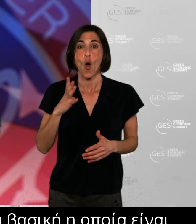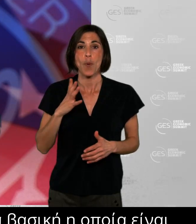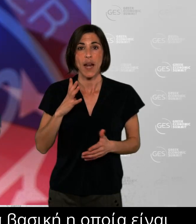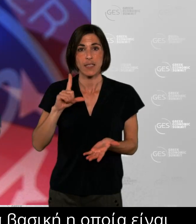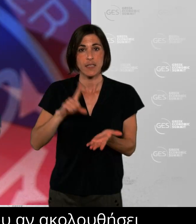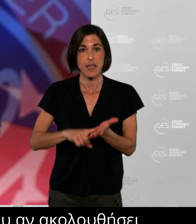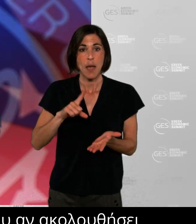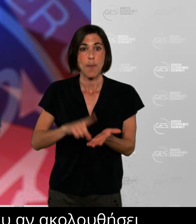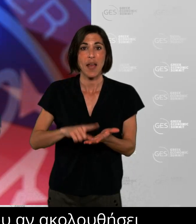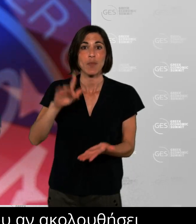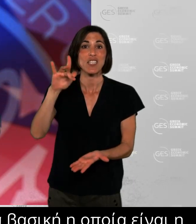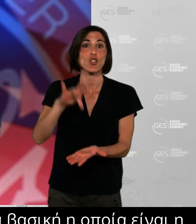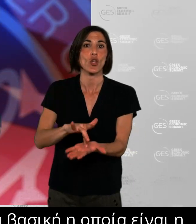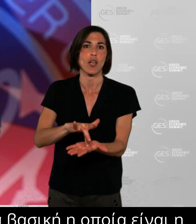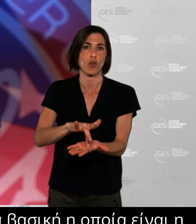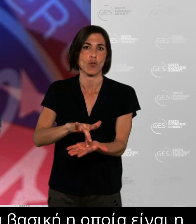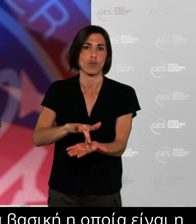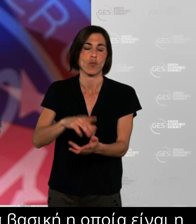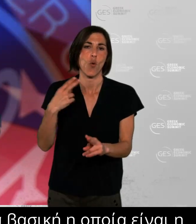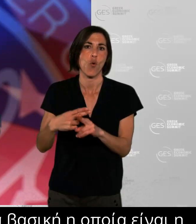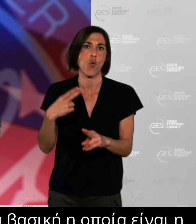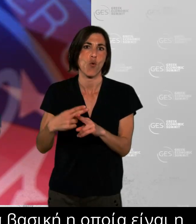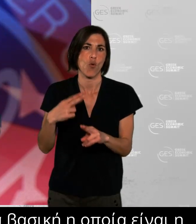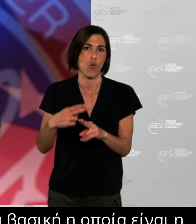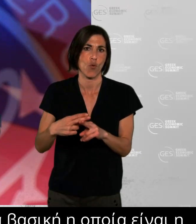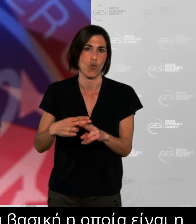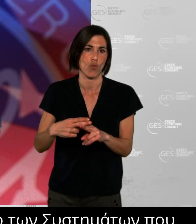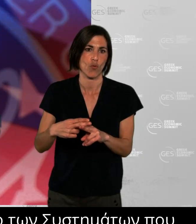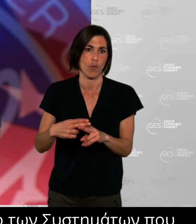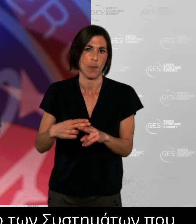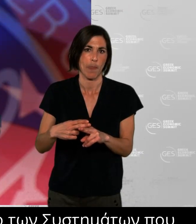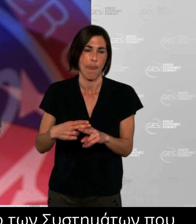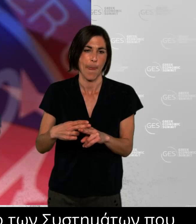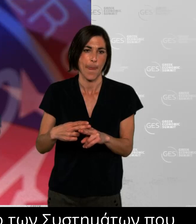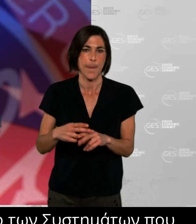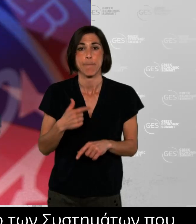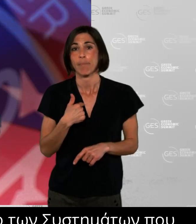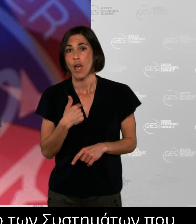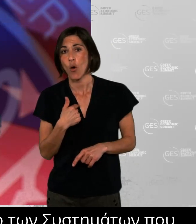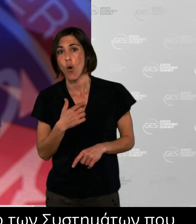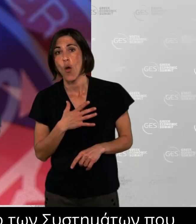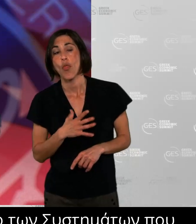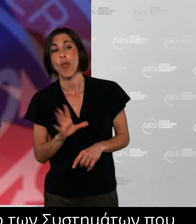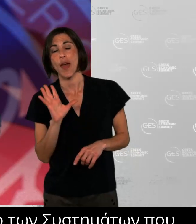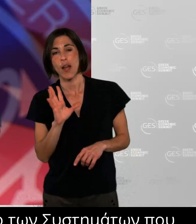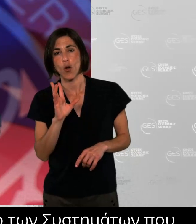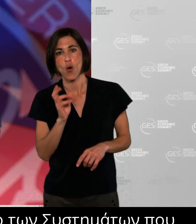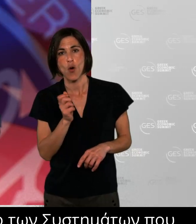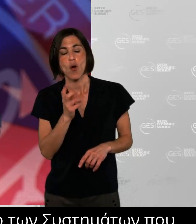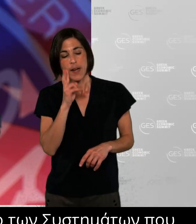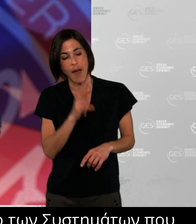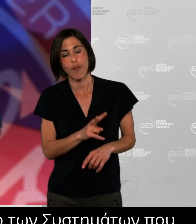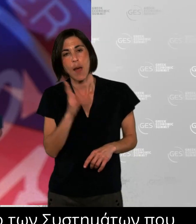you were developing. I don't generally like to think of students as customers, but I want to use that metaphor to